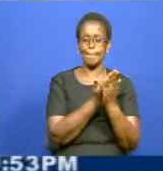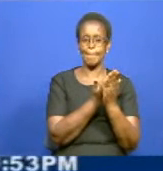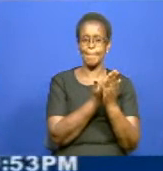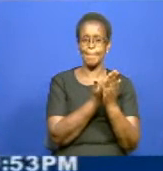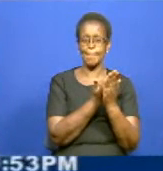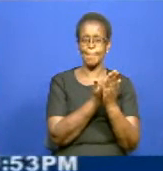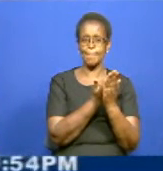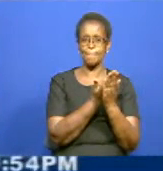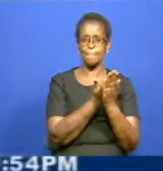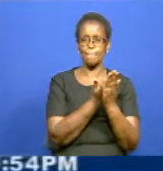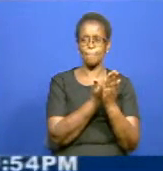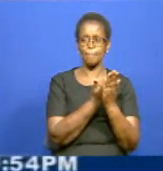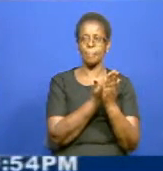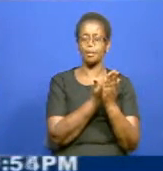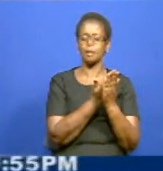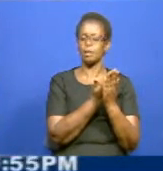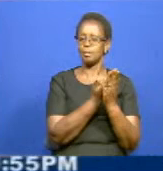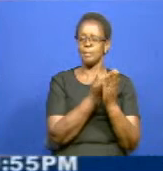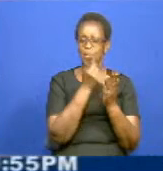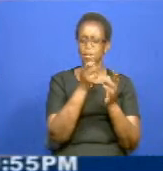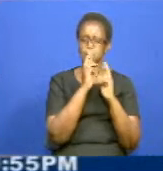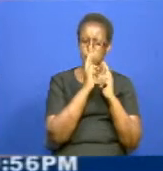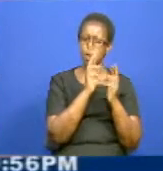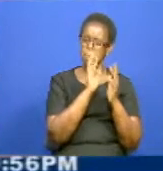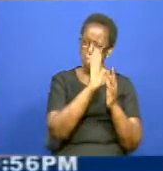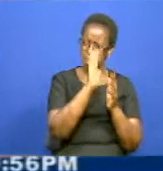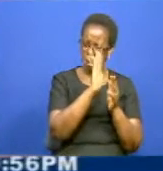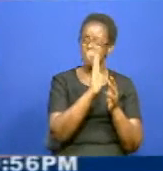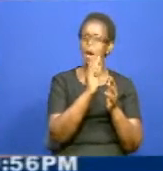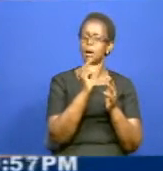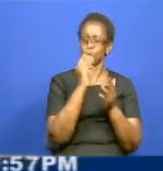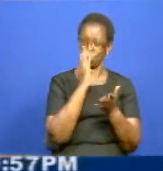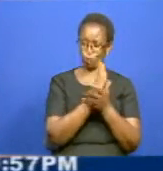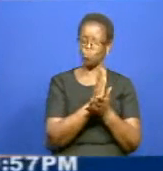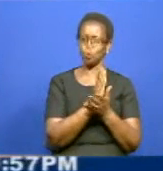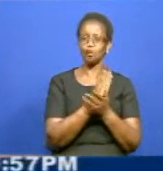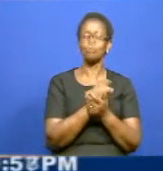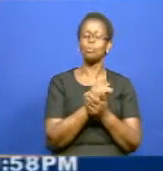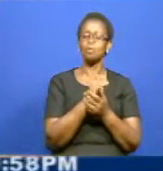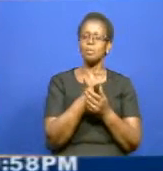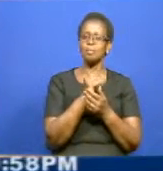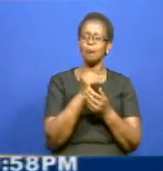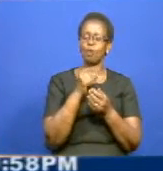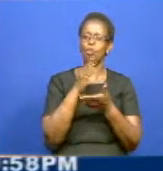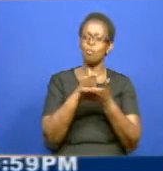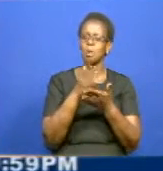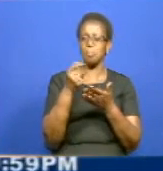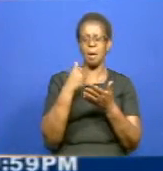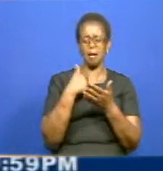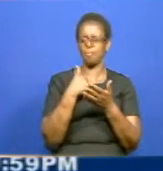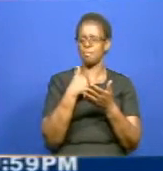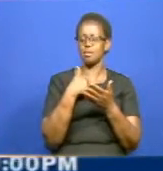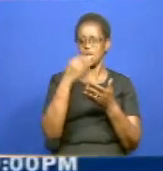adds to the confusion that is education management in this country.